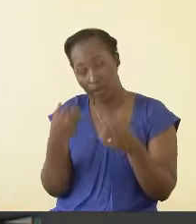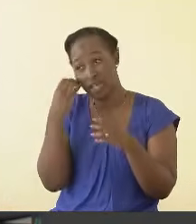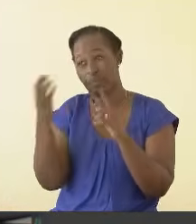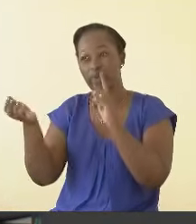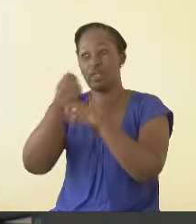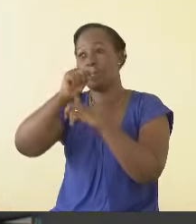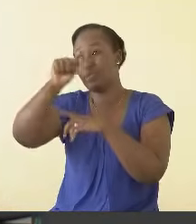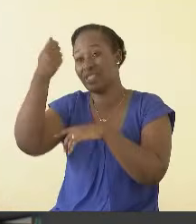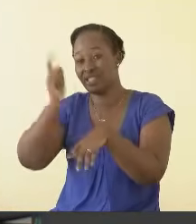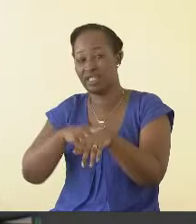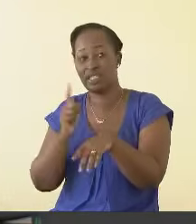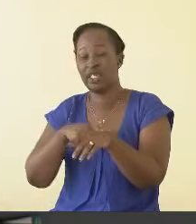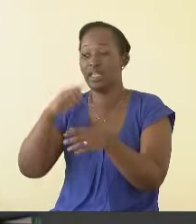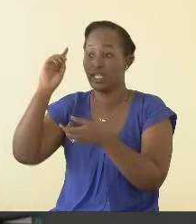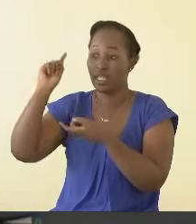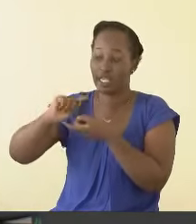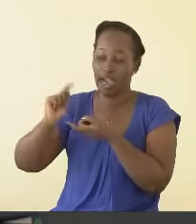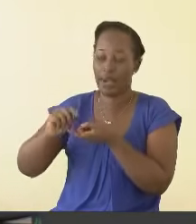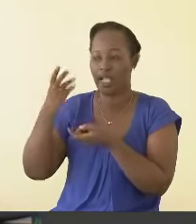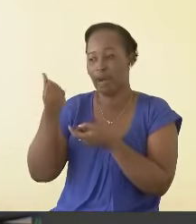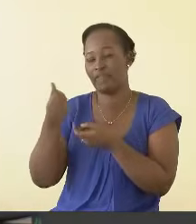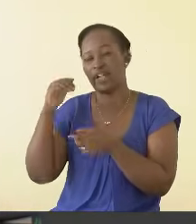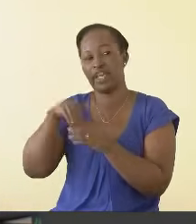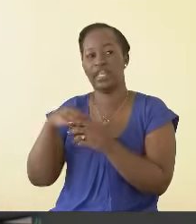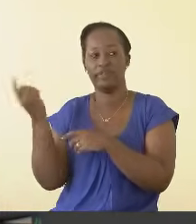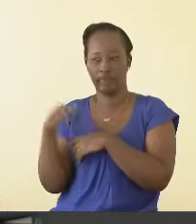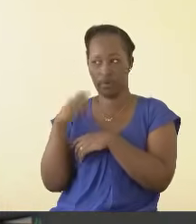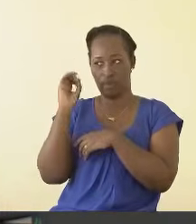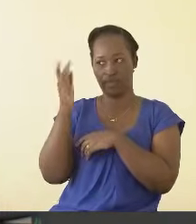reduces the cash inflows of that period.